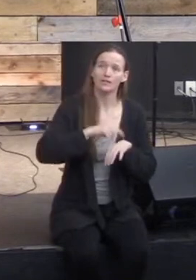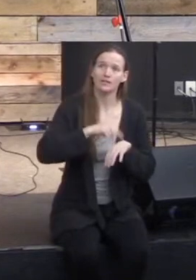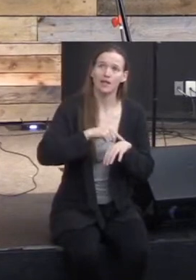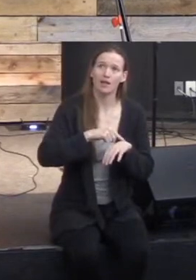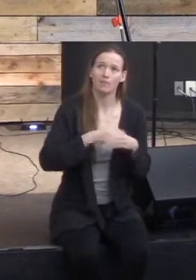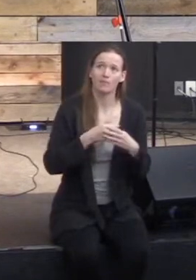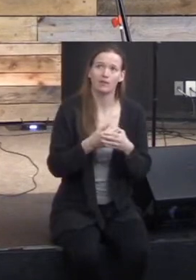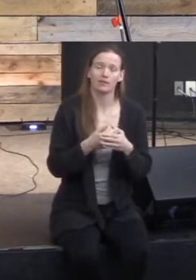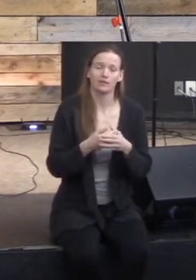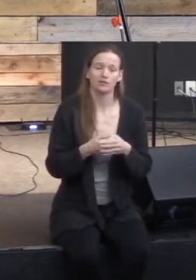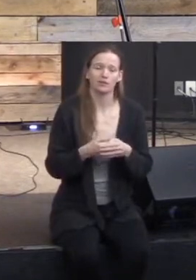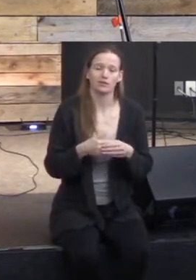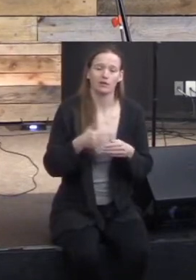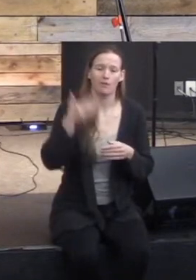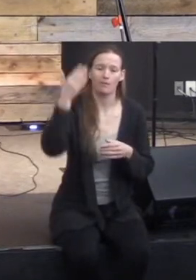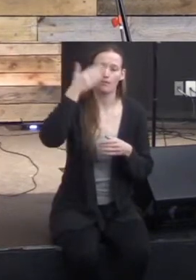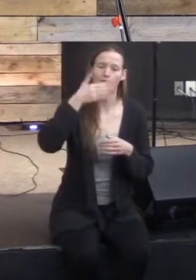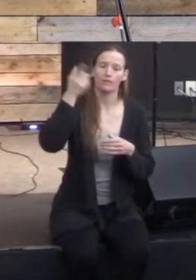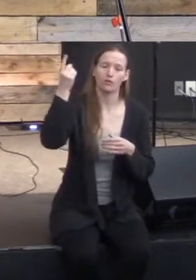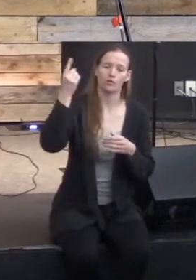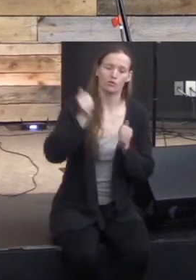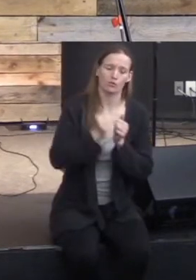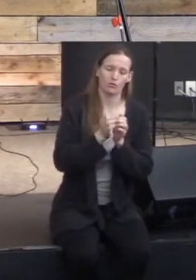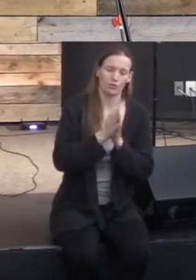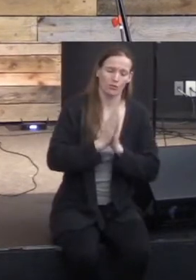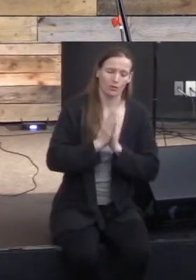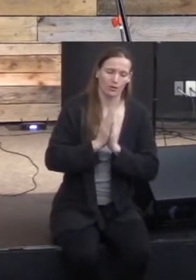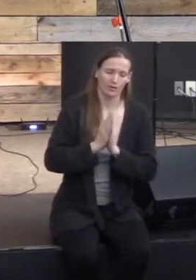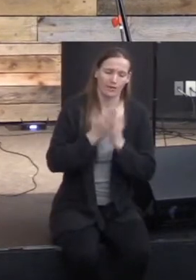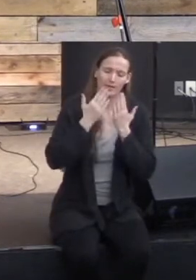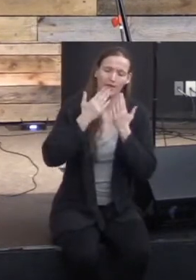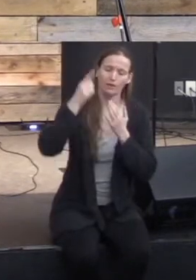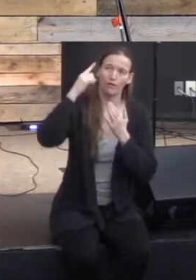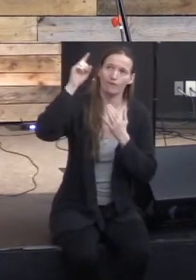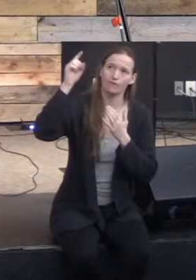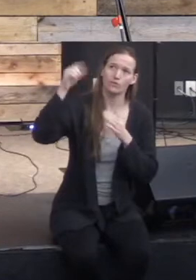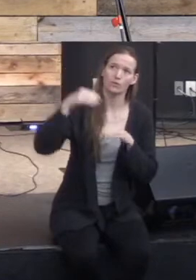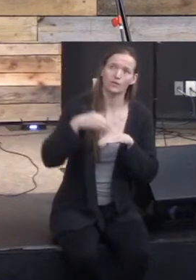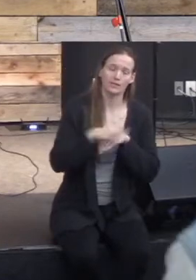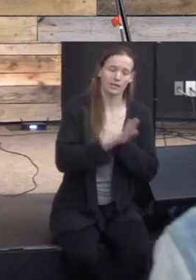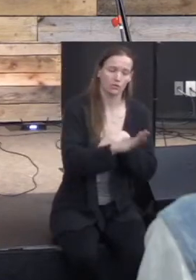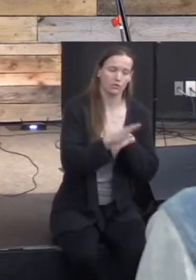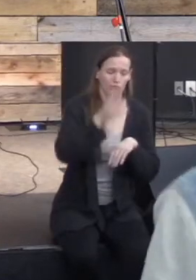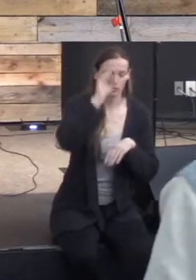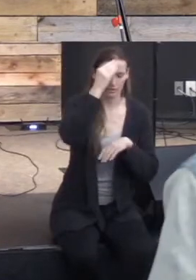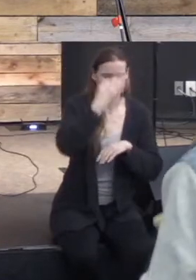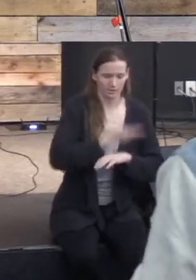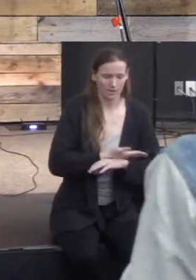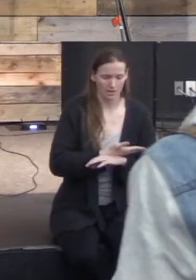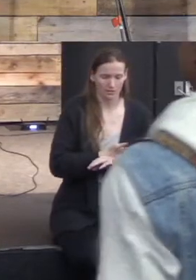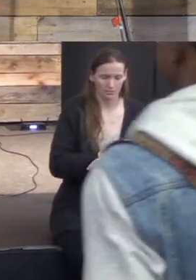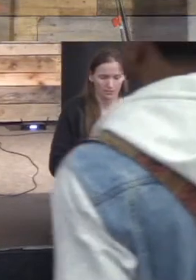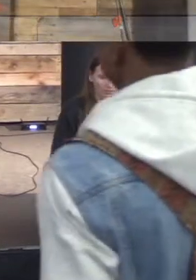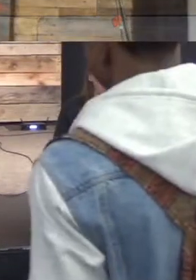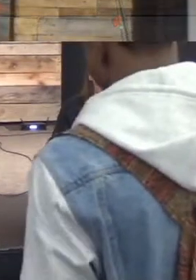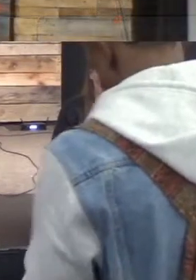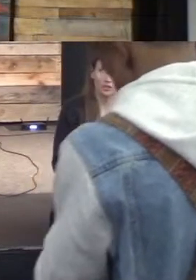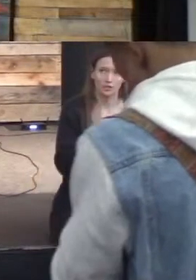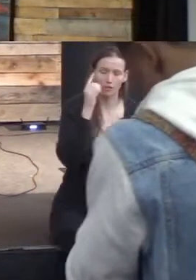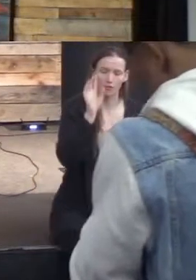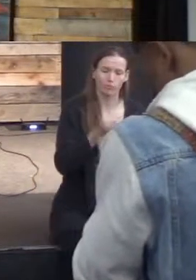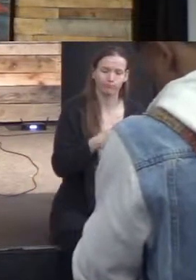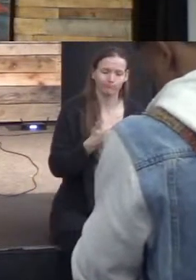in prayer. God, thank you for sending your son Jesus to die for us. And thank you for Jesus